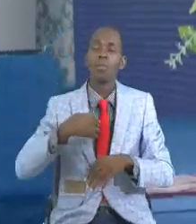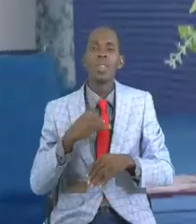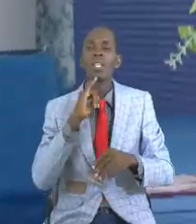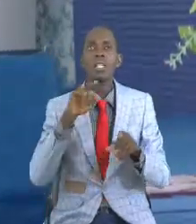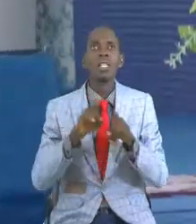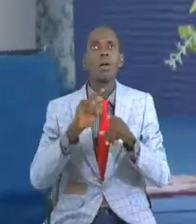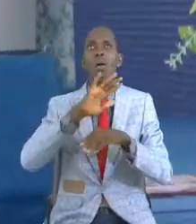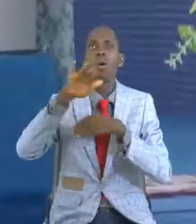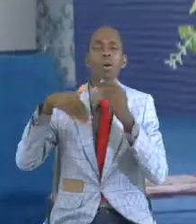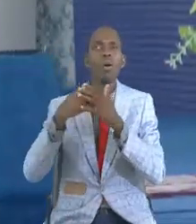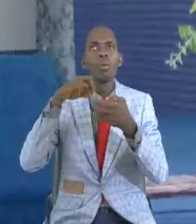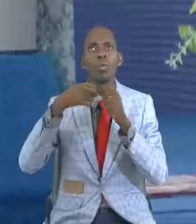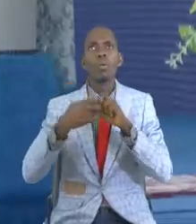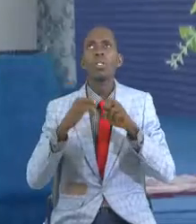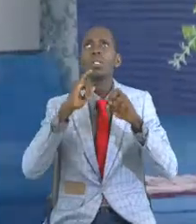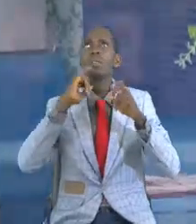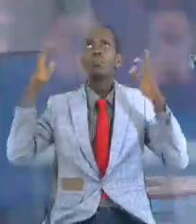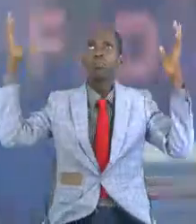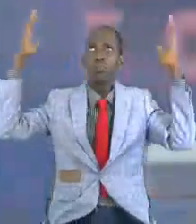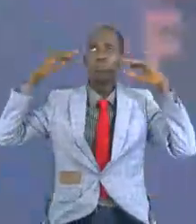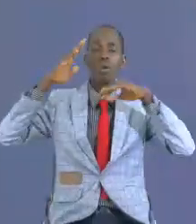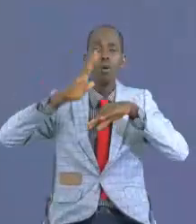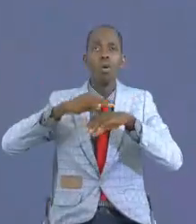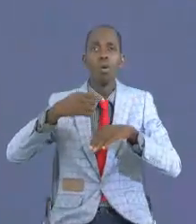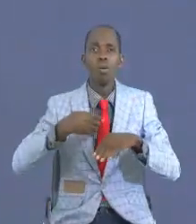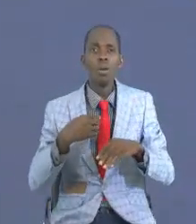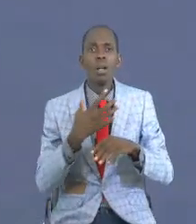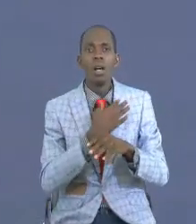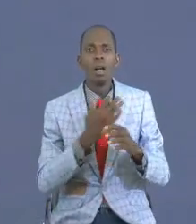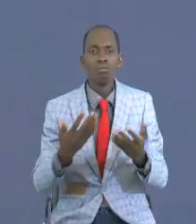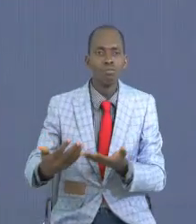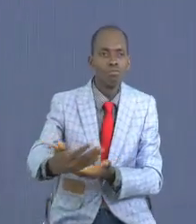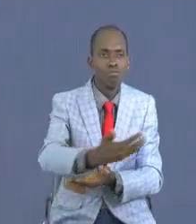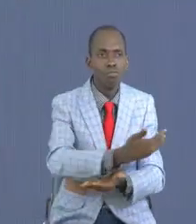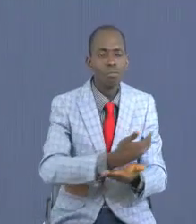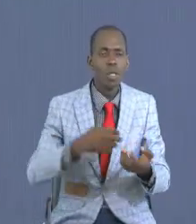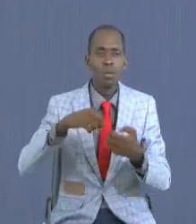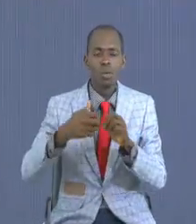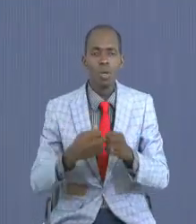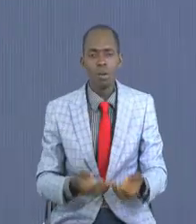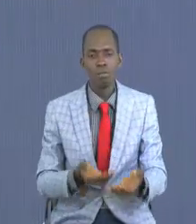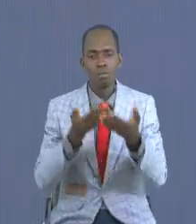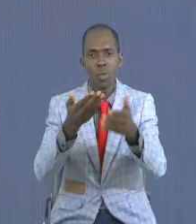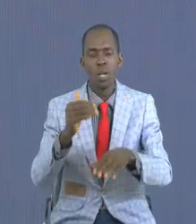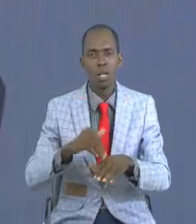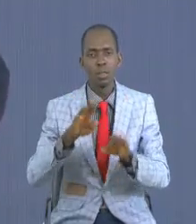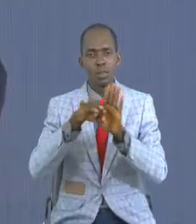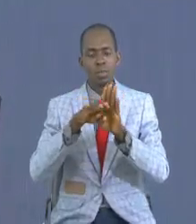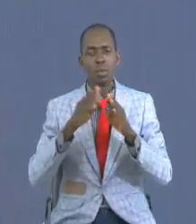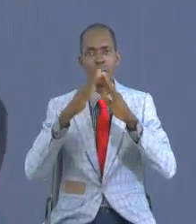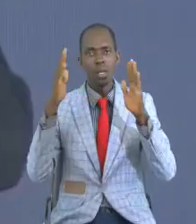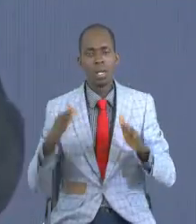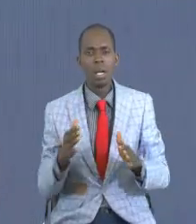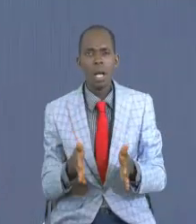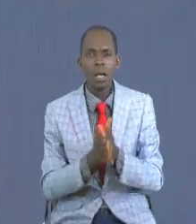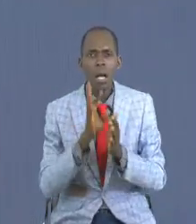world, they rigged everything together and they put it at her doorstep. And I say, sister, are you born again? Yes,